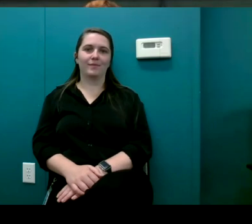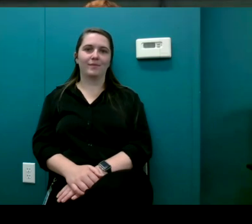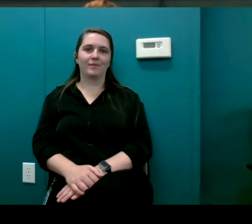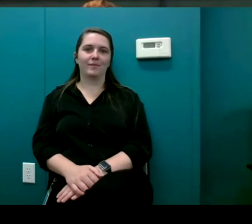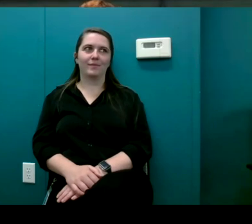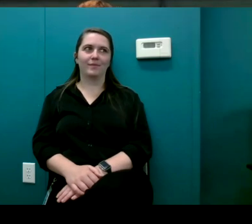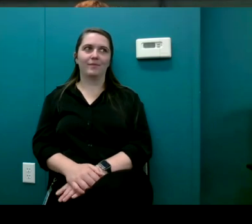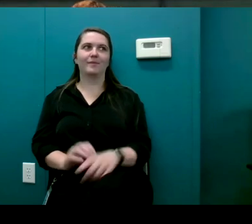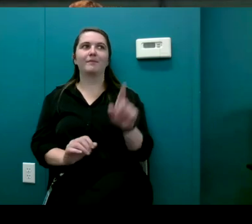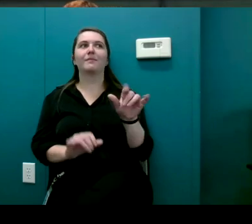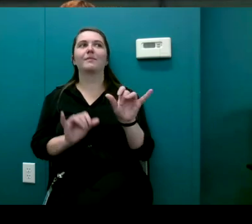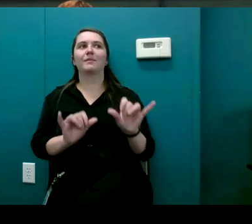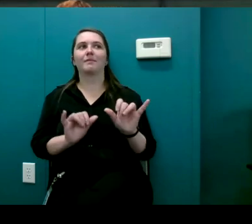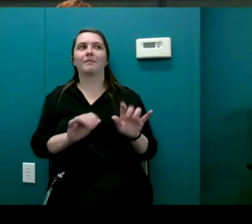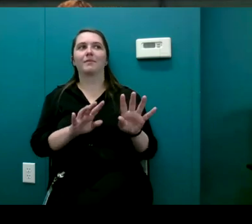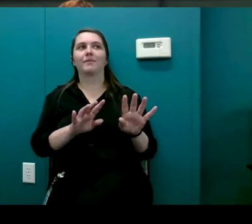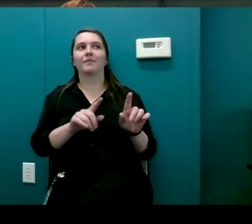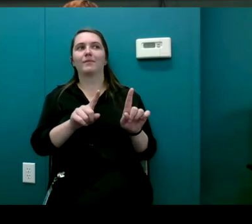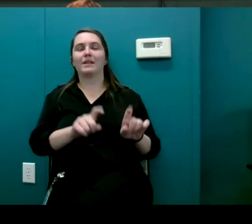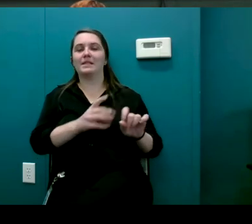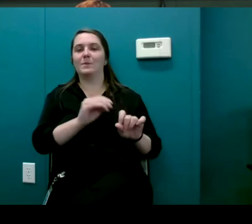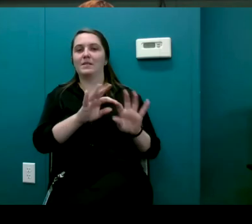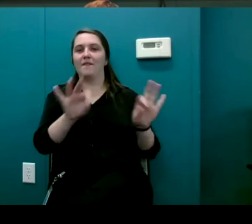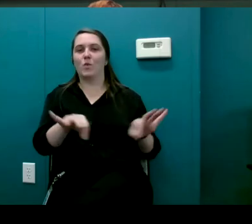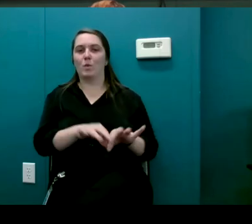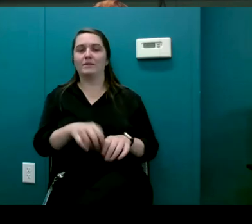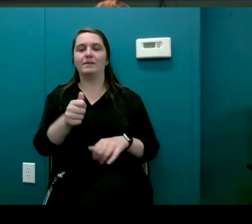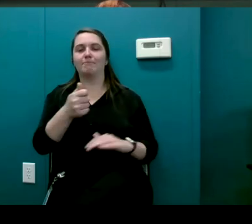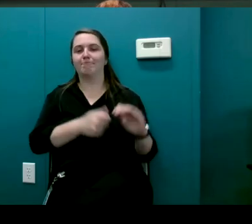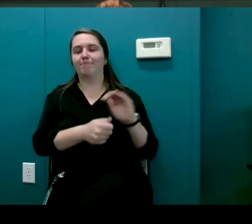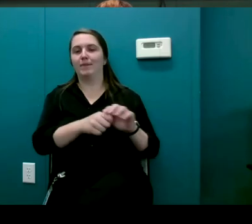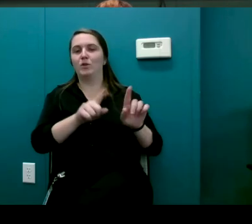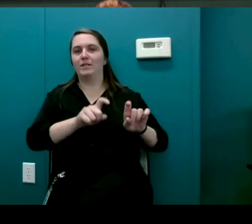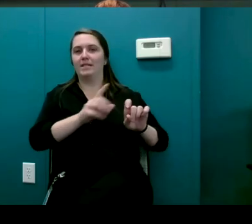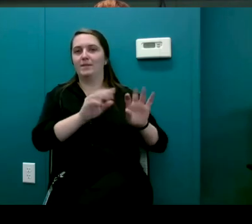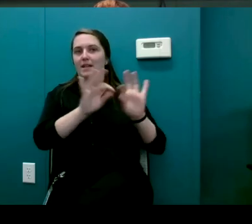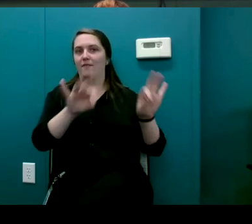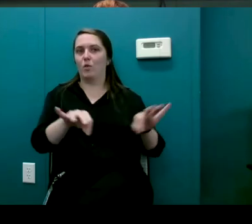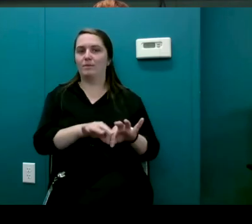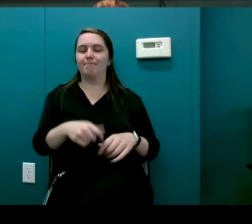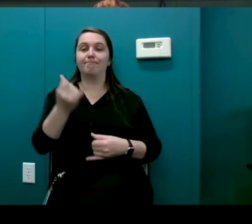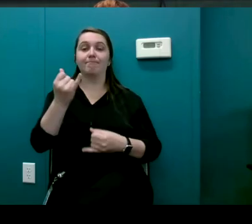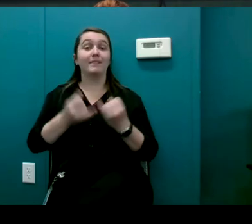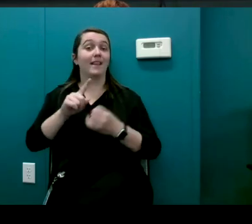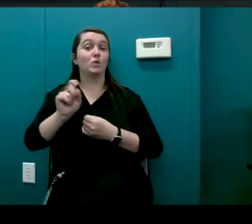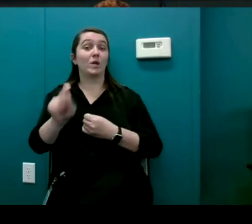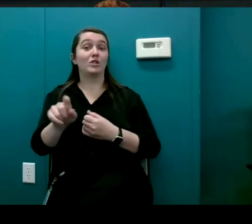right. Assessments and forms. Don't worry. Okay, so it's under assessments and forms. Last